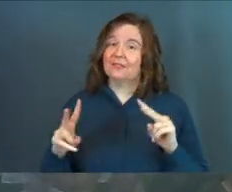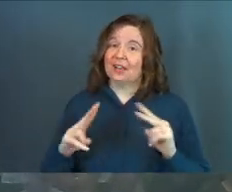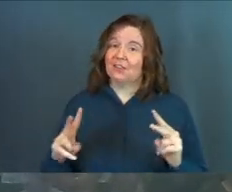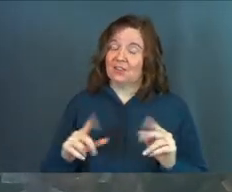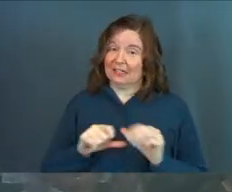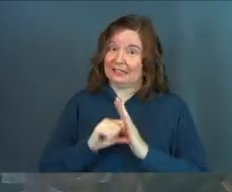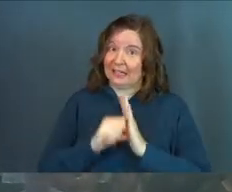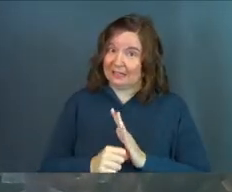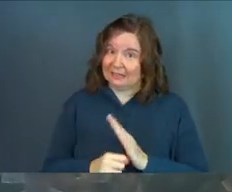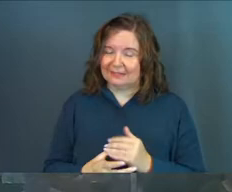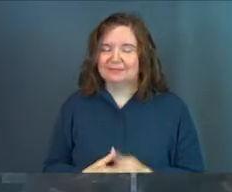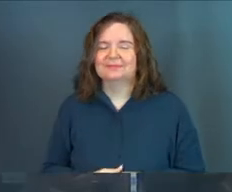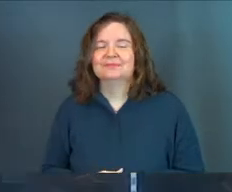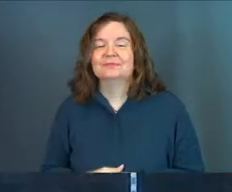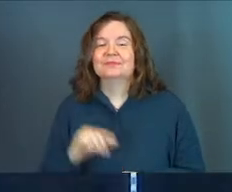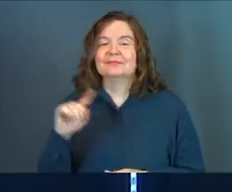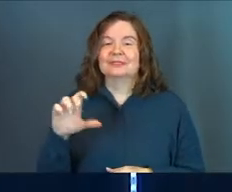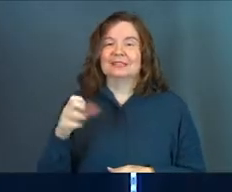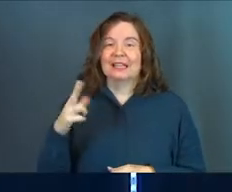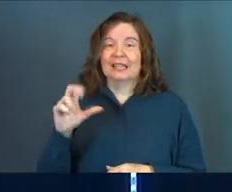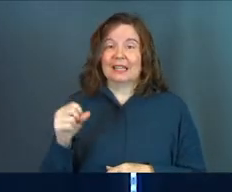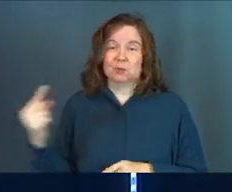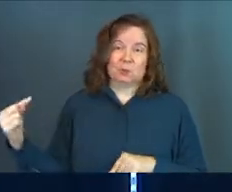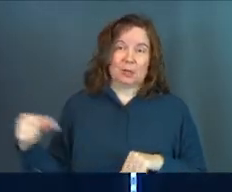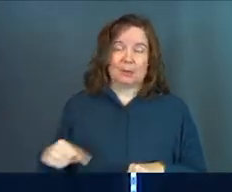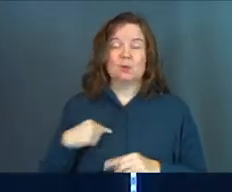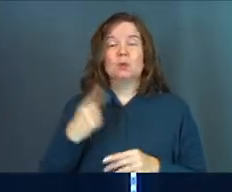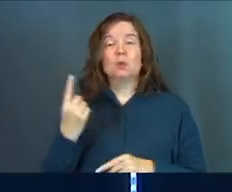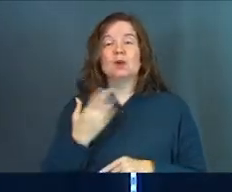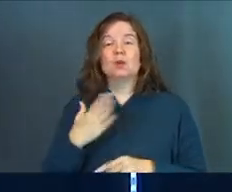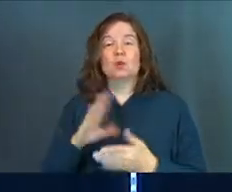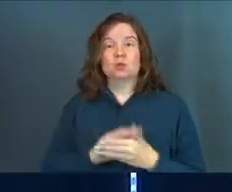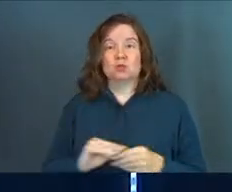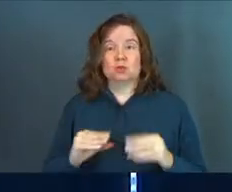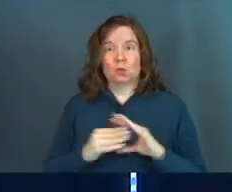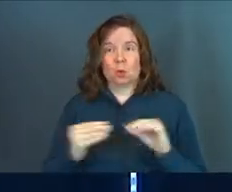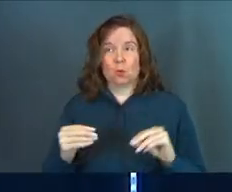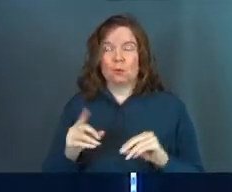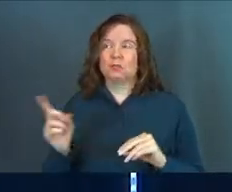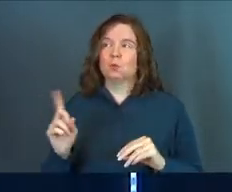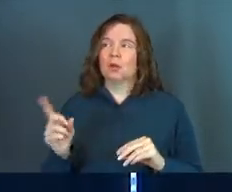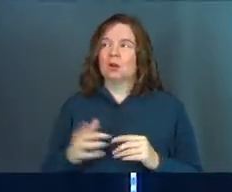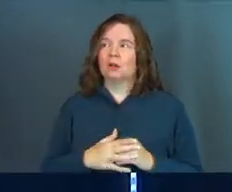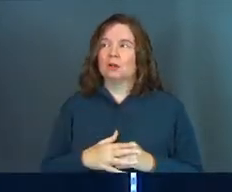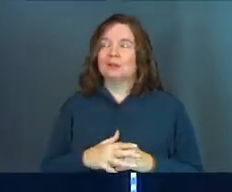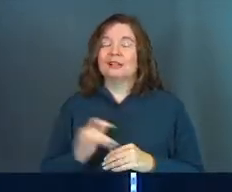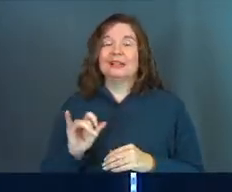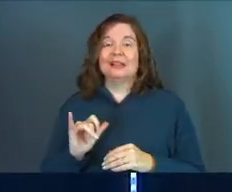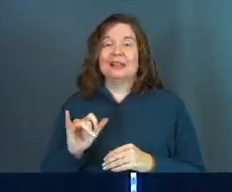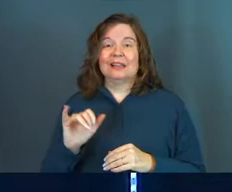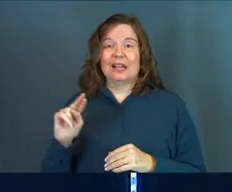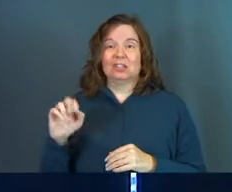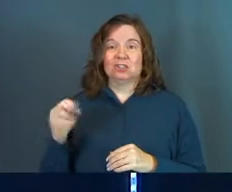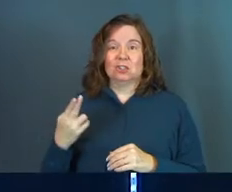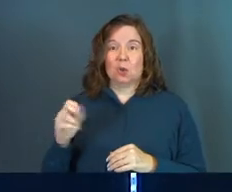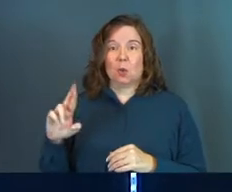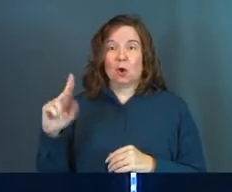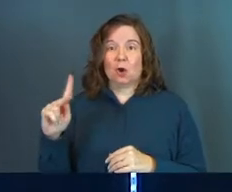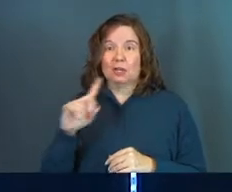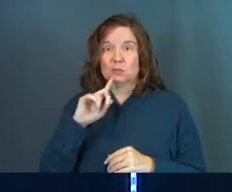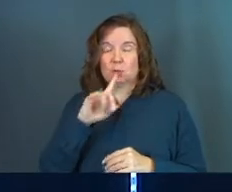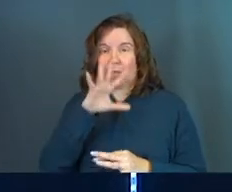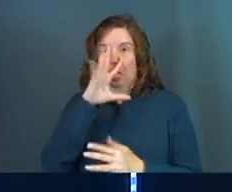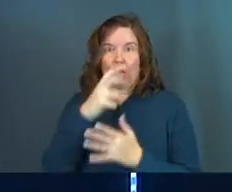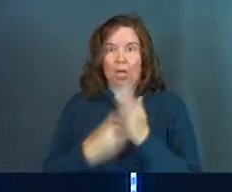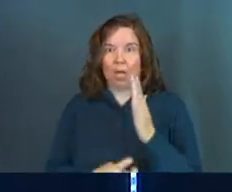very intense. Zacchaeus, you come down. So this is one of those stories, right? Where it's kind of like Noah's Ark, where kids really, really